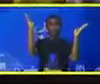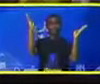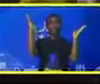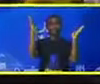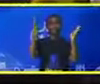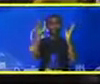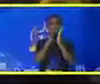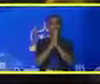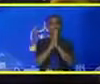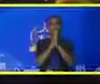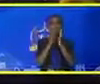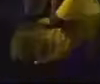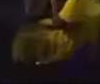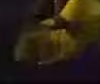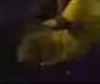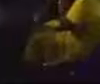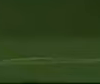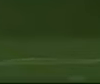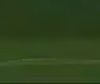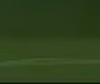pray. All doors.